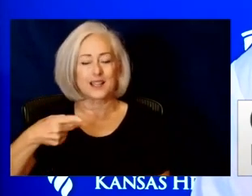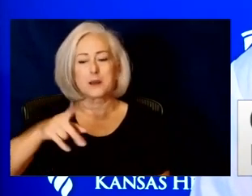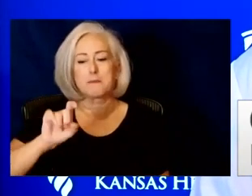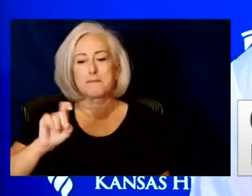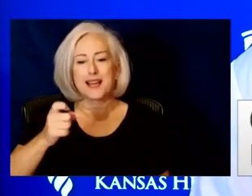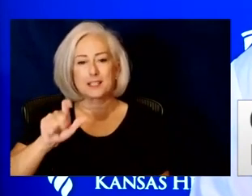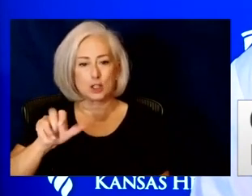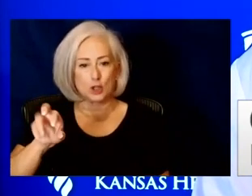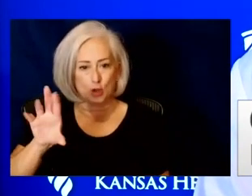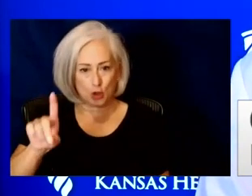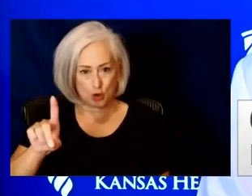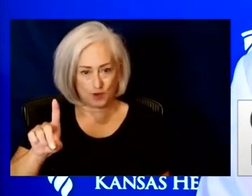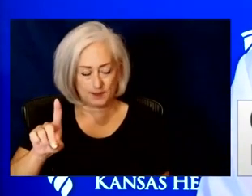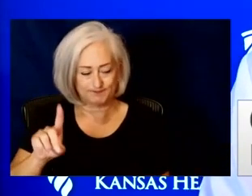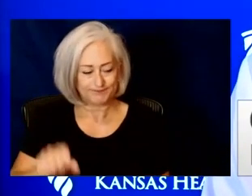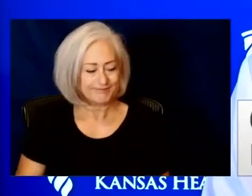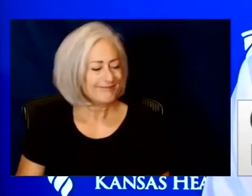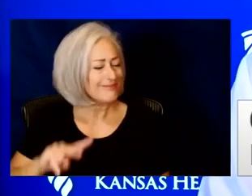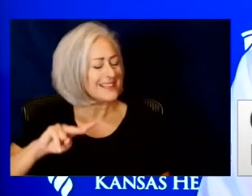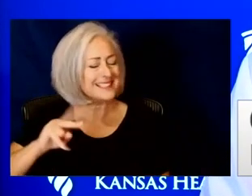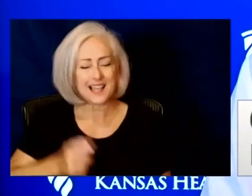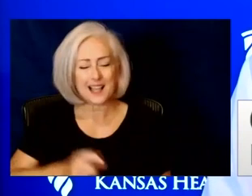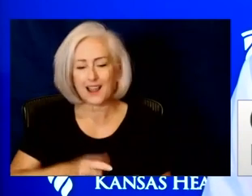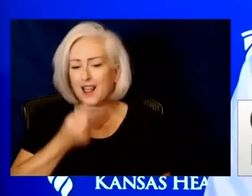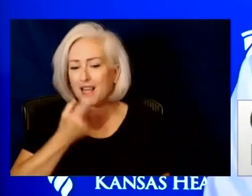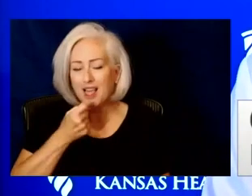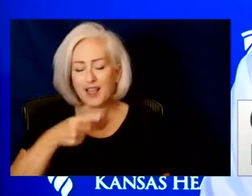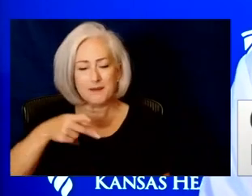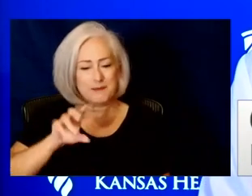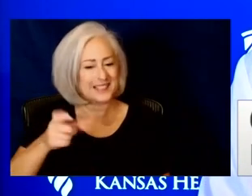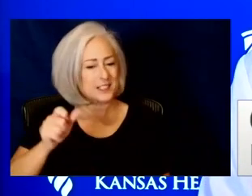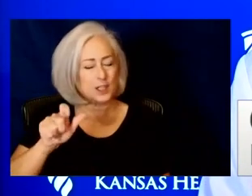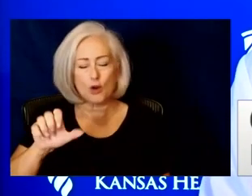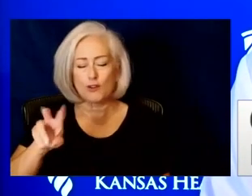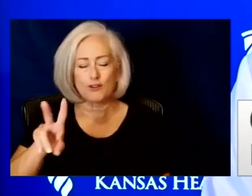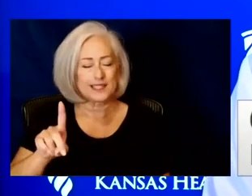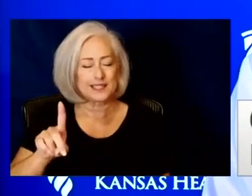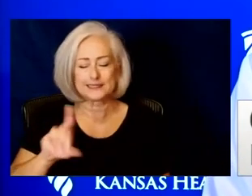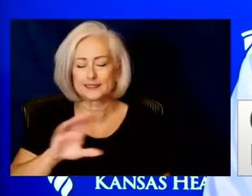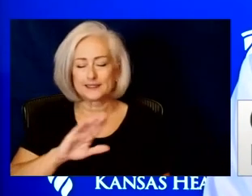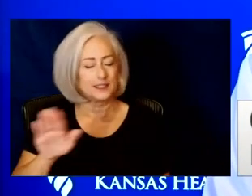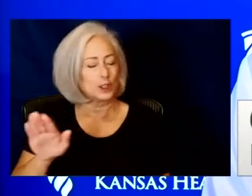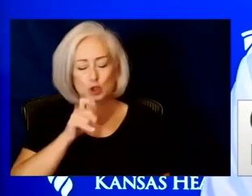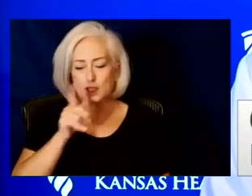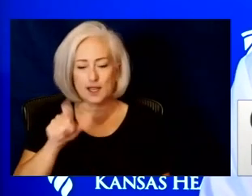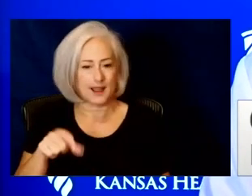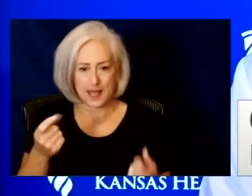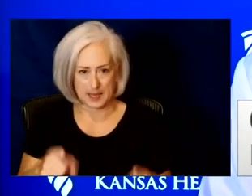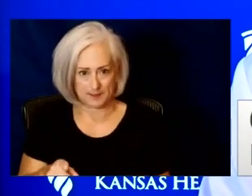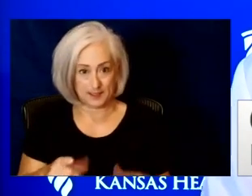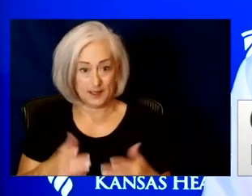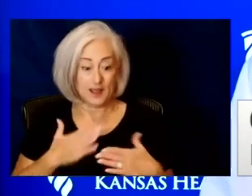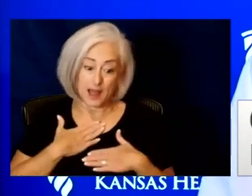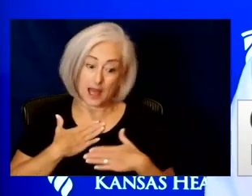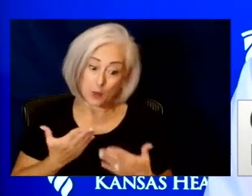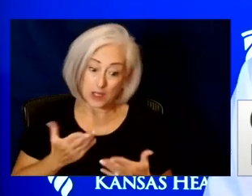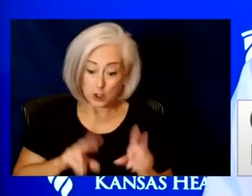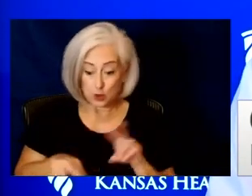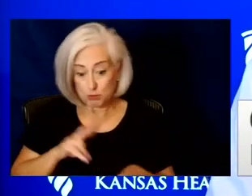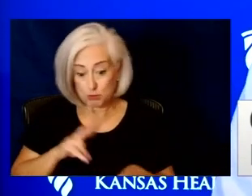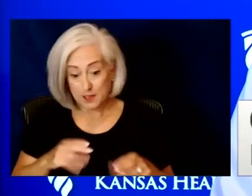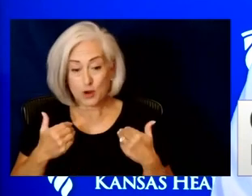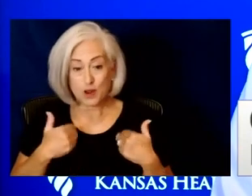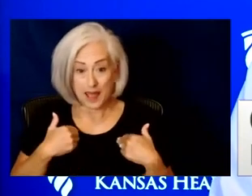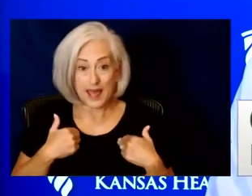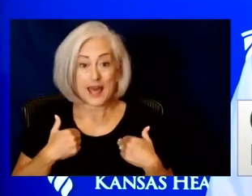second course of Paxlovid is not in the EUA. Certainly, I'm willing to monitor and have those clinical trials for longer courses